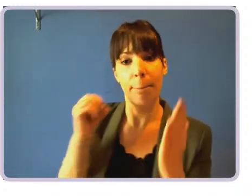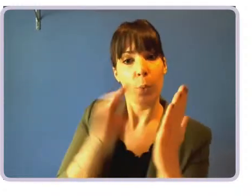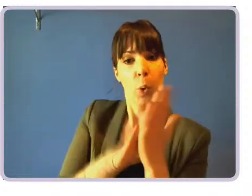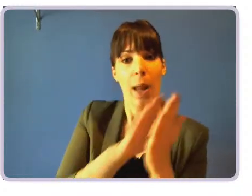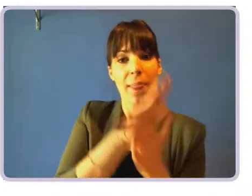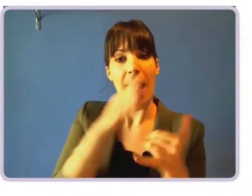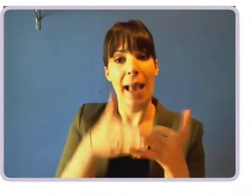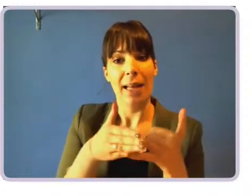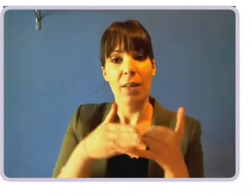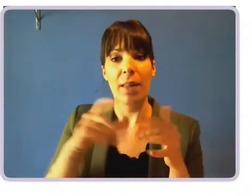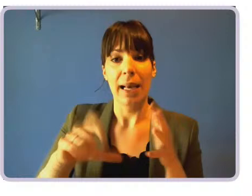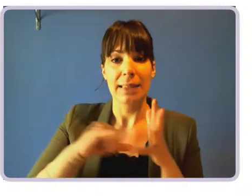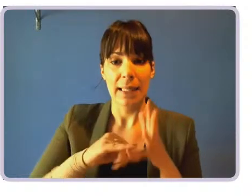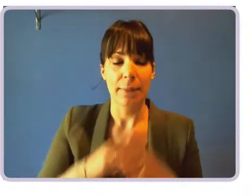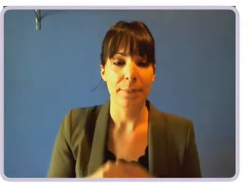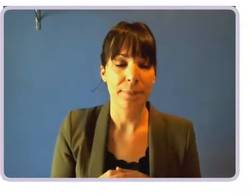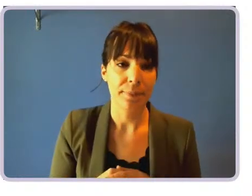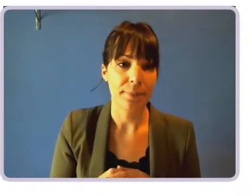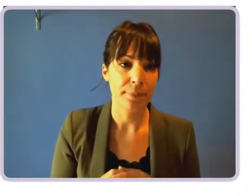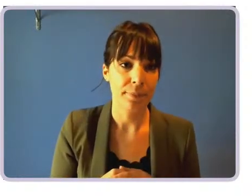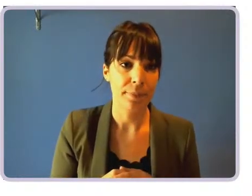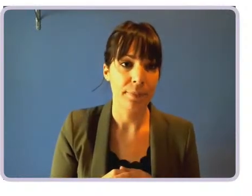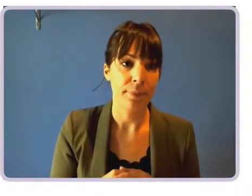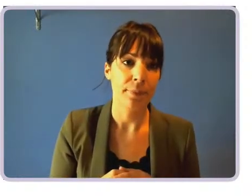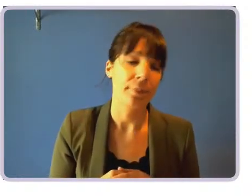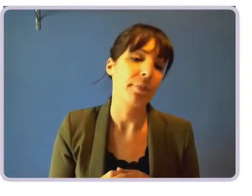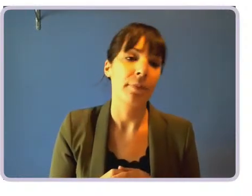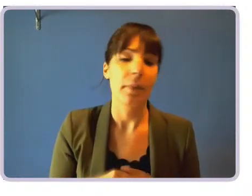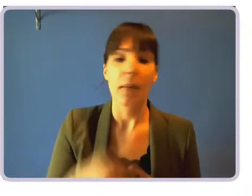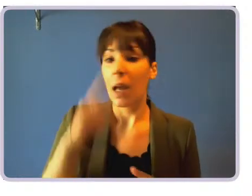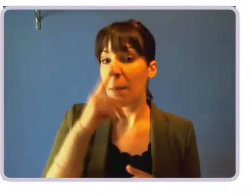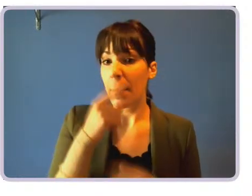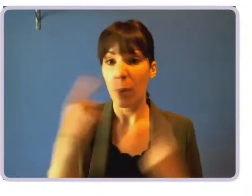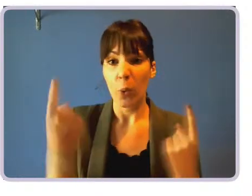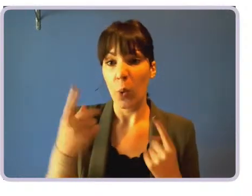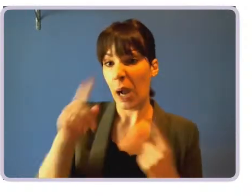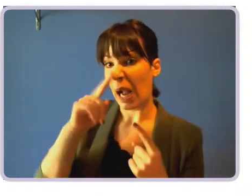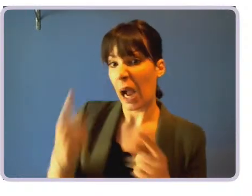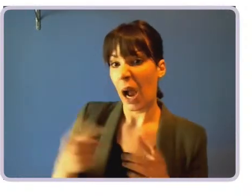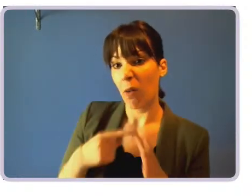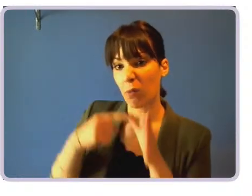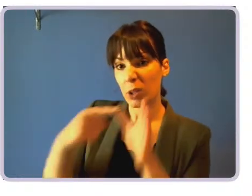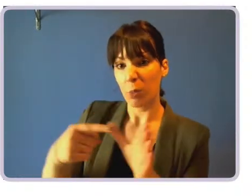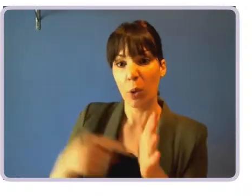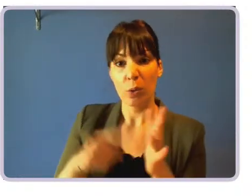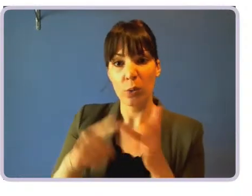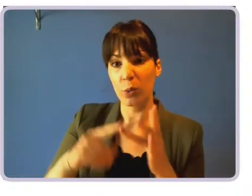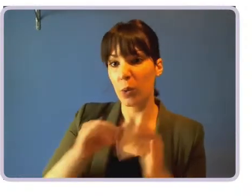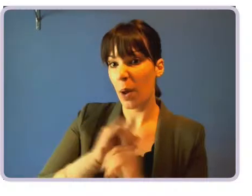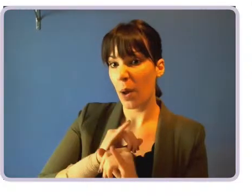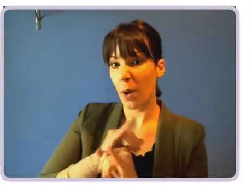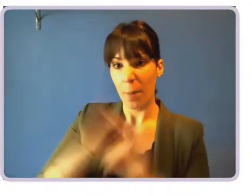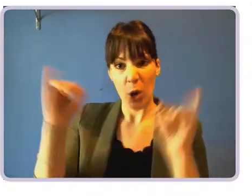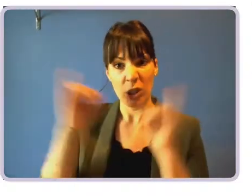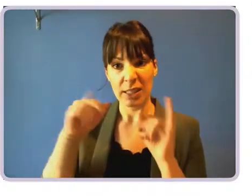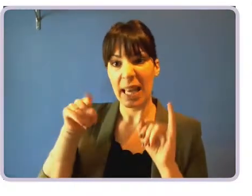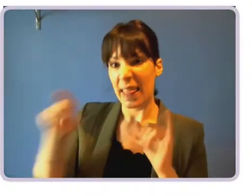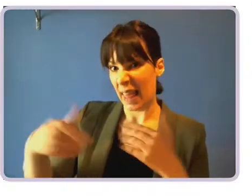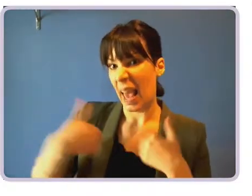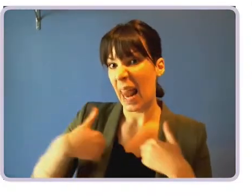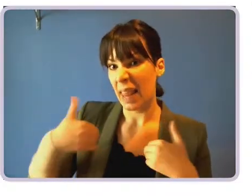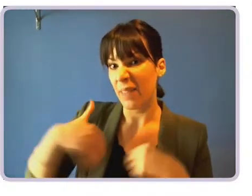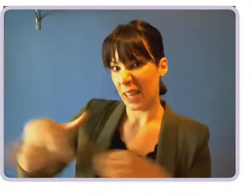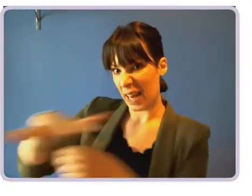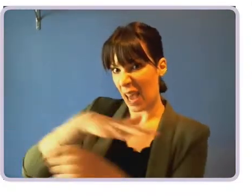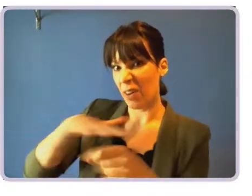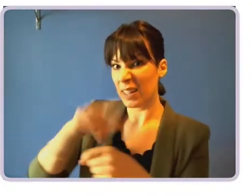People unable to respond in an emergency will be living in areas prone to disaster. They will be in their own